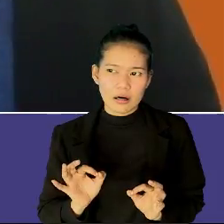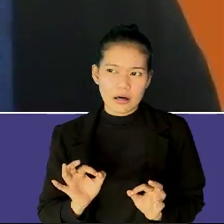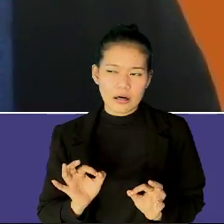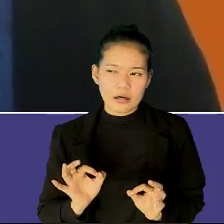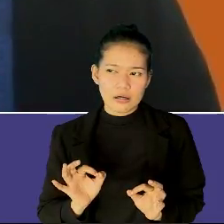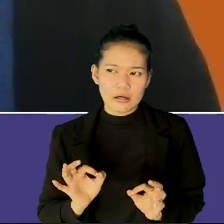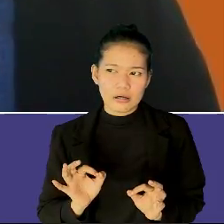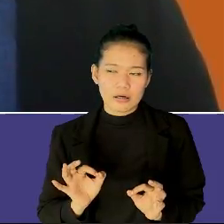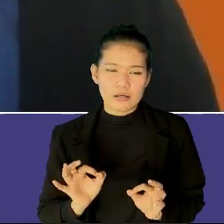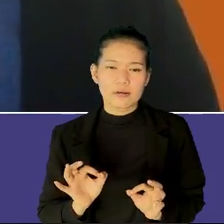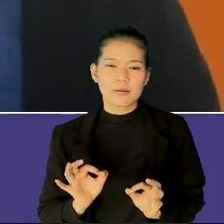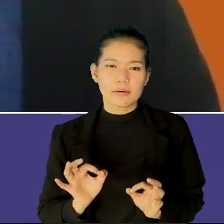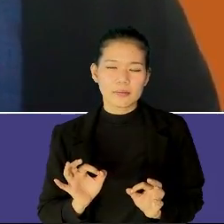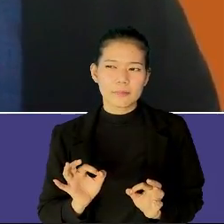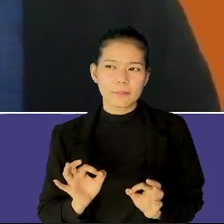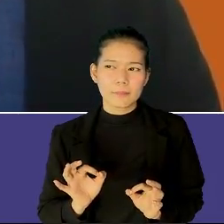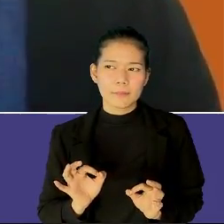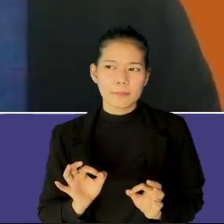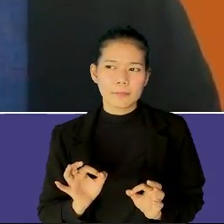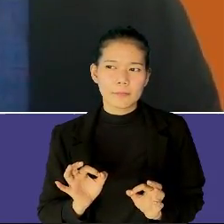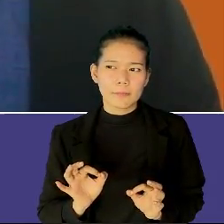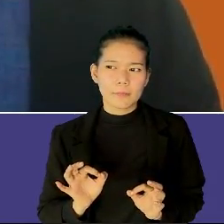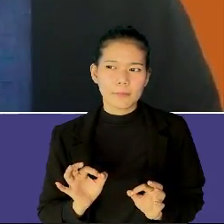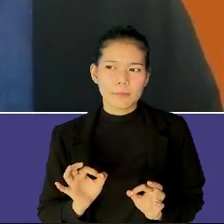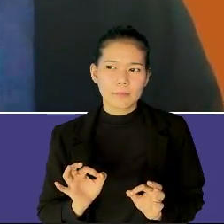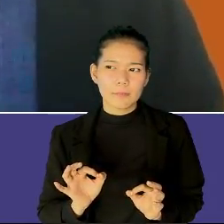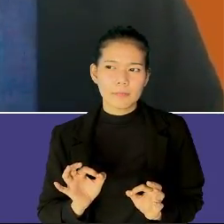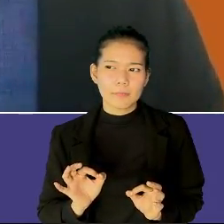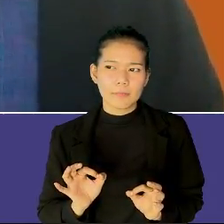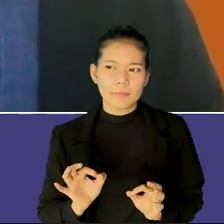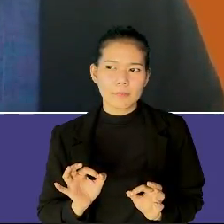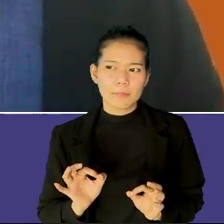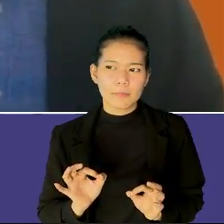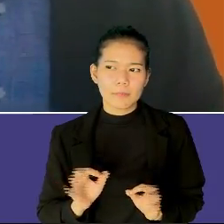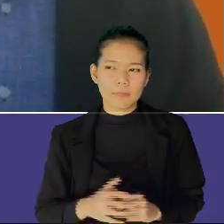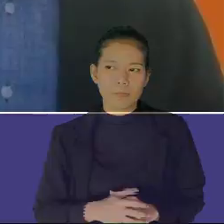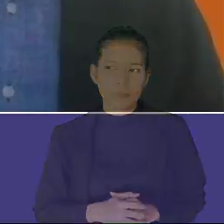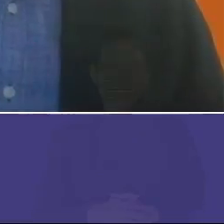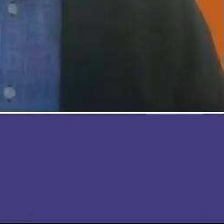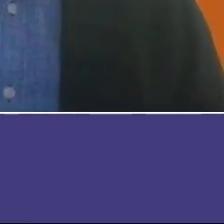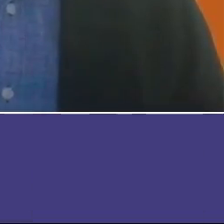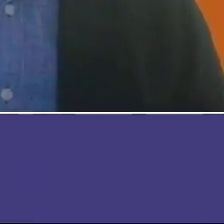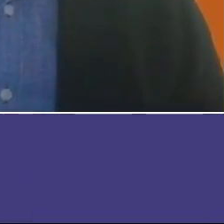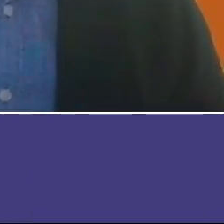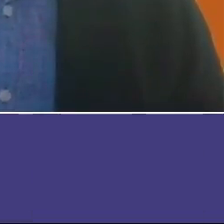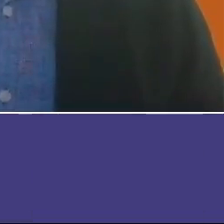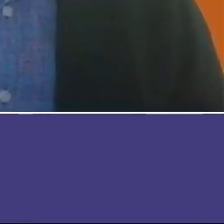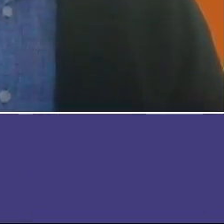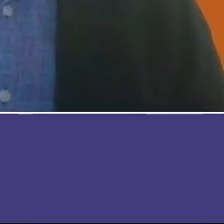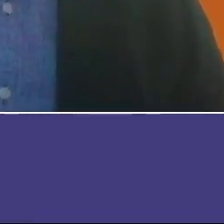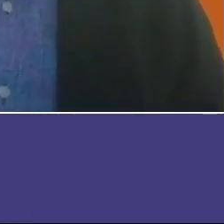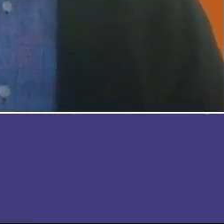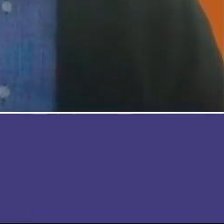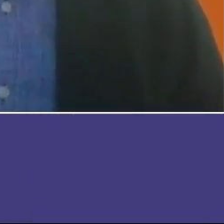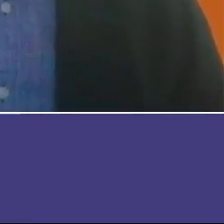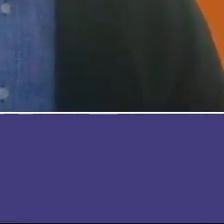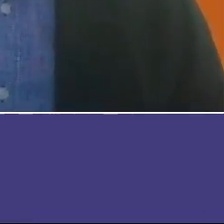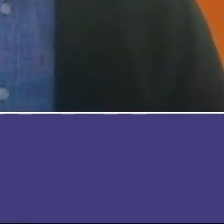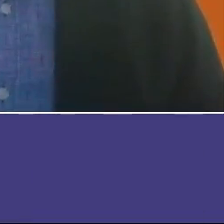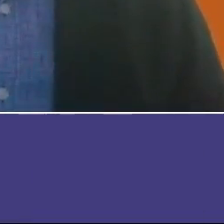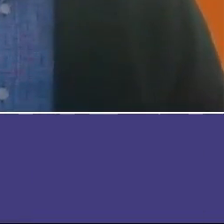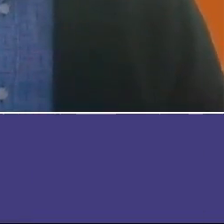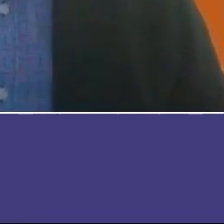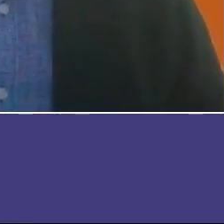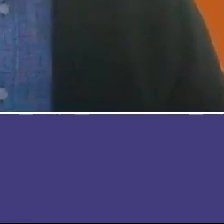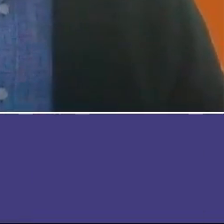No, I don't. Anybody out there? I mean, you mentioned earlier about the